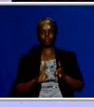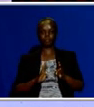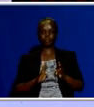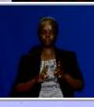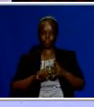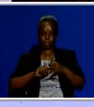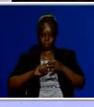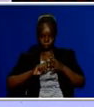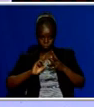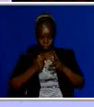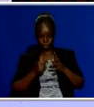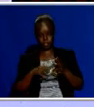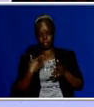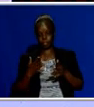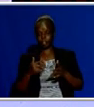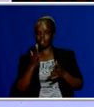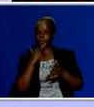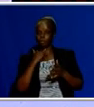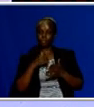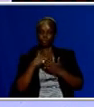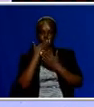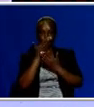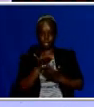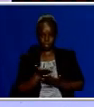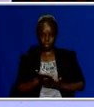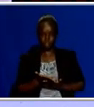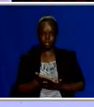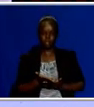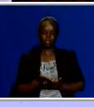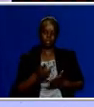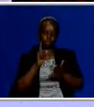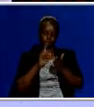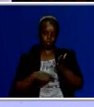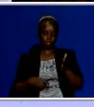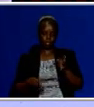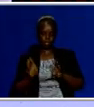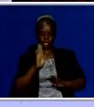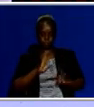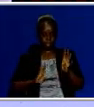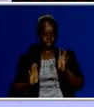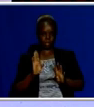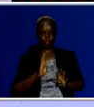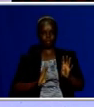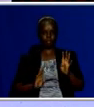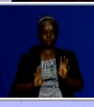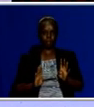The first thing I want us to answer is what a habit is. What is a